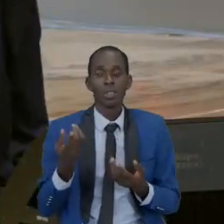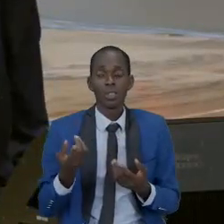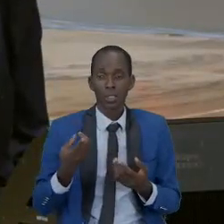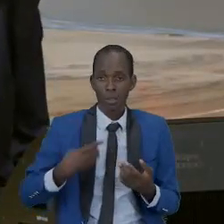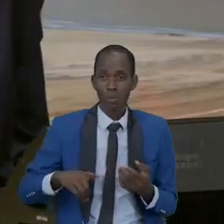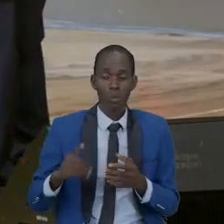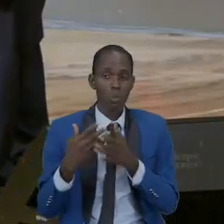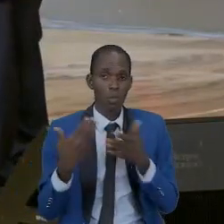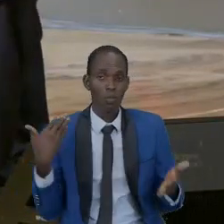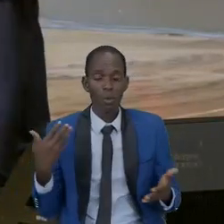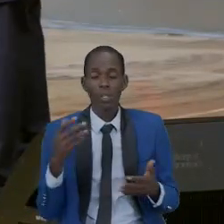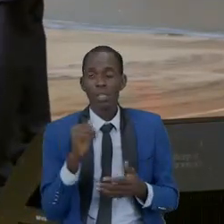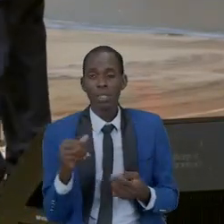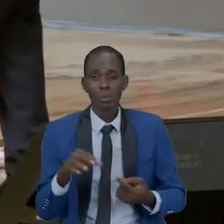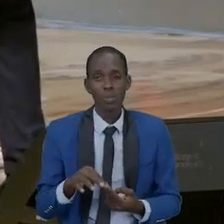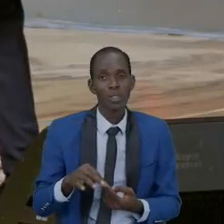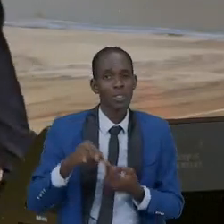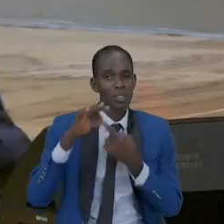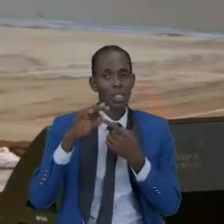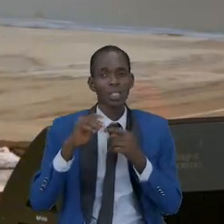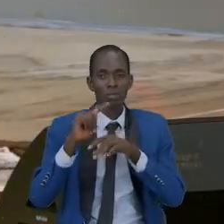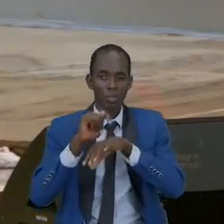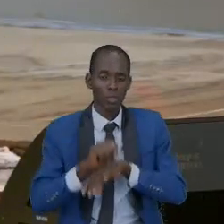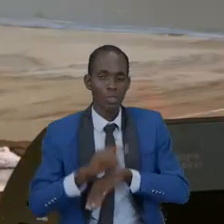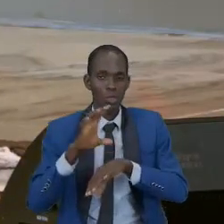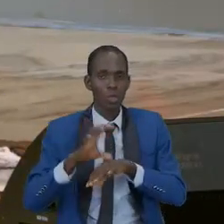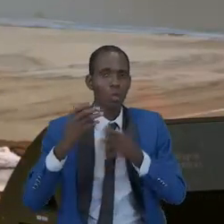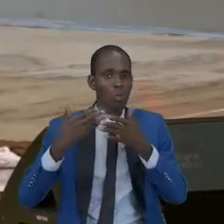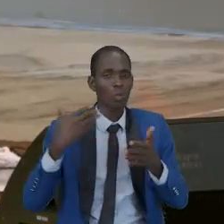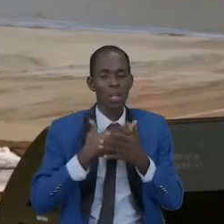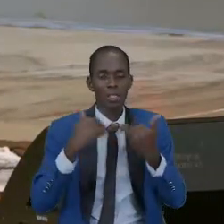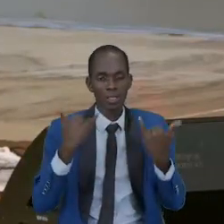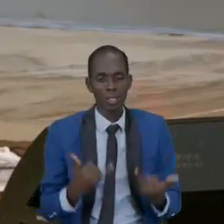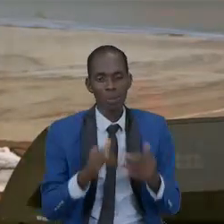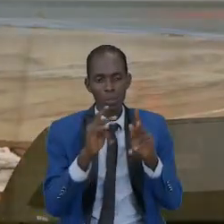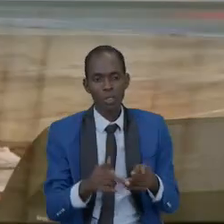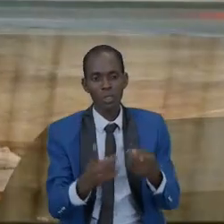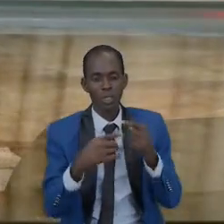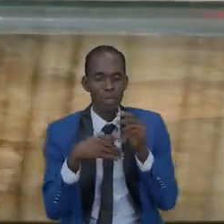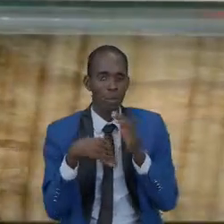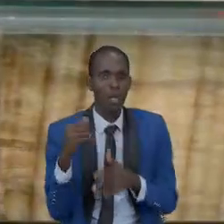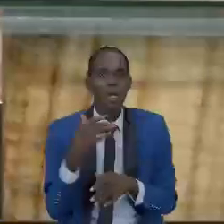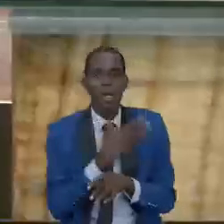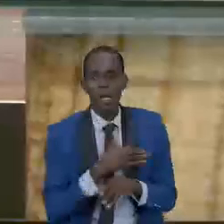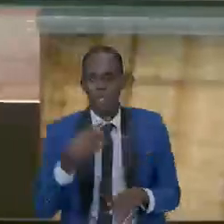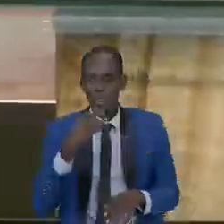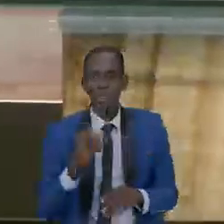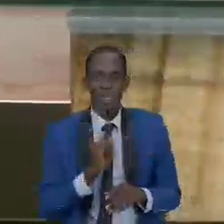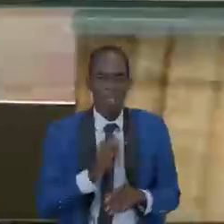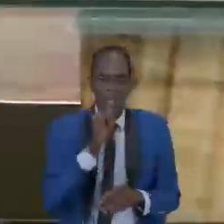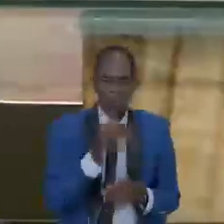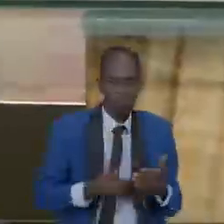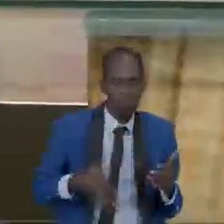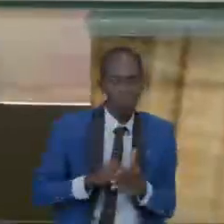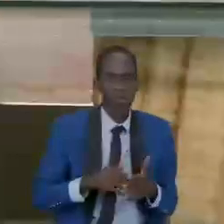particular traditional church before, and now he comes out of there and he claims to be born again. He